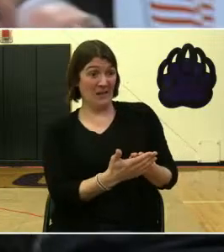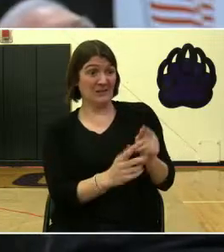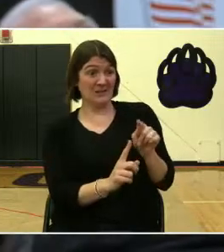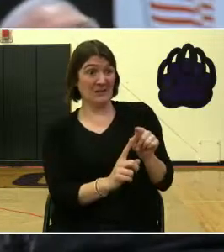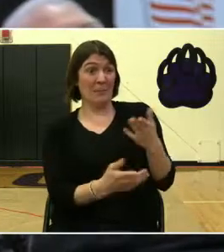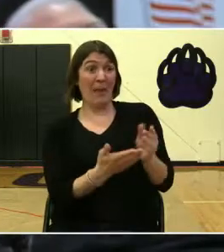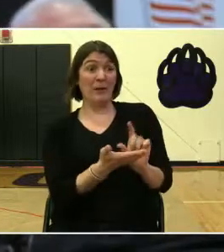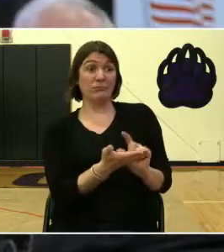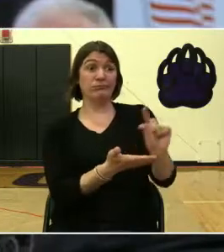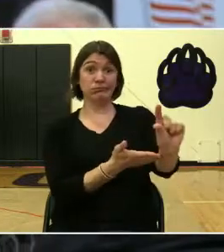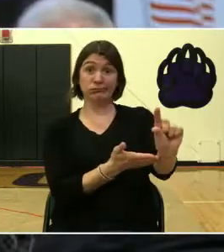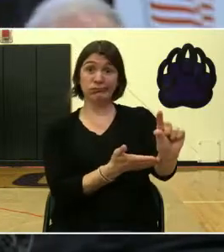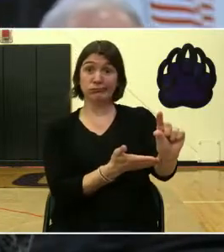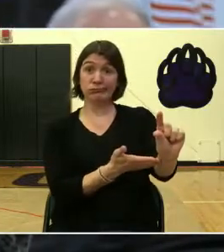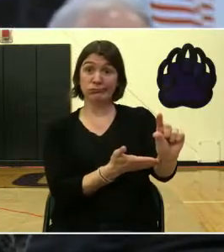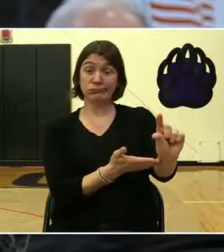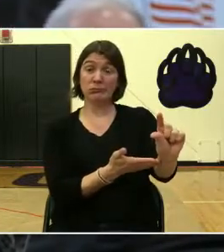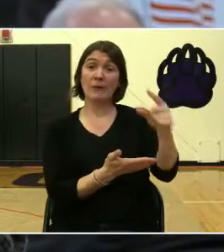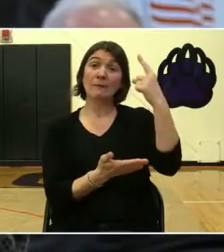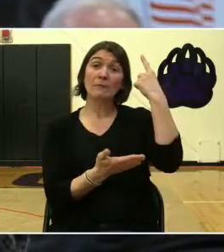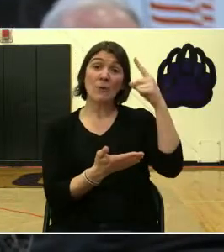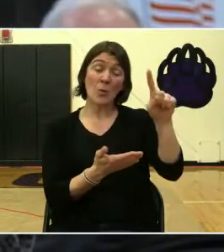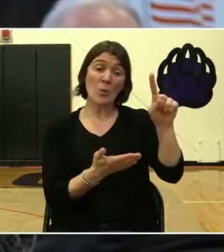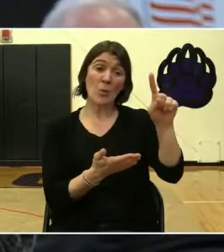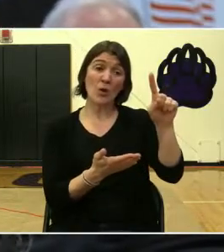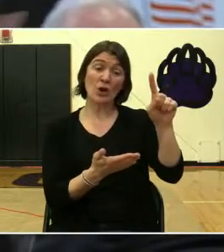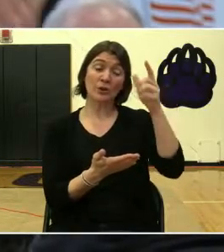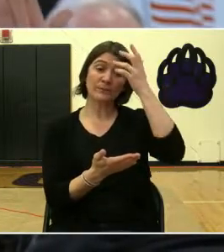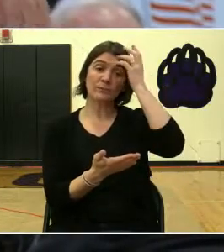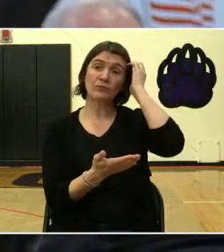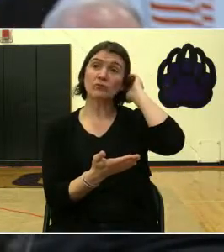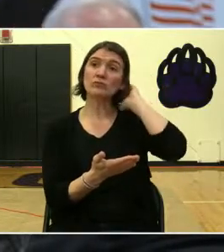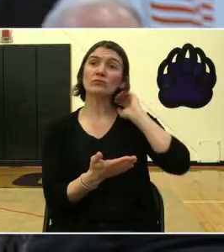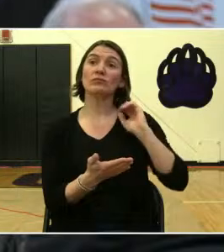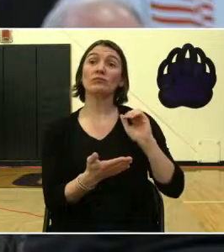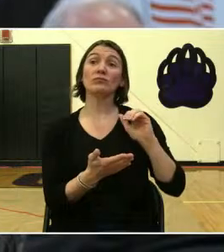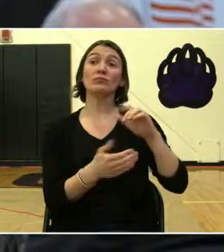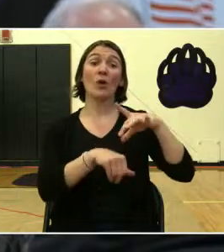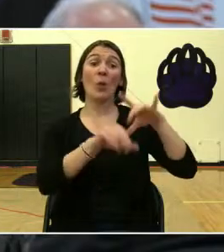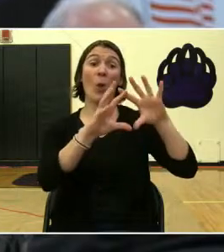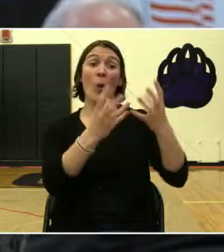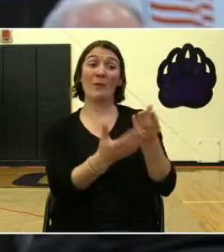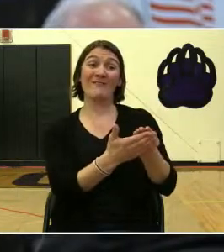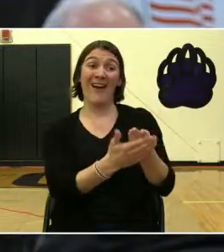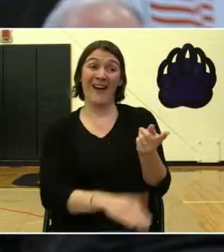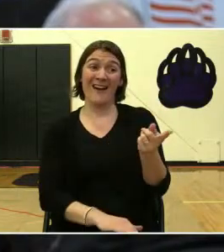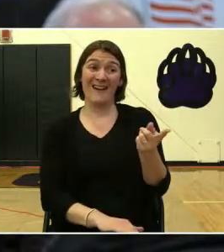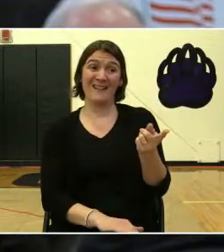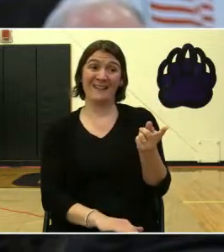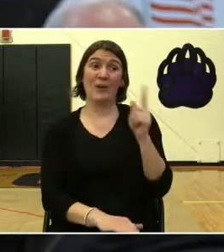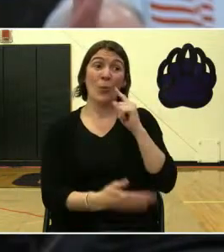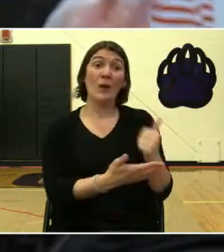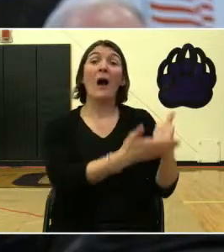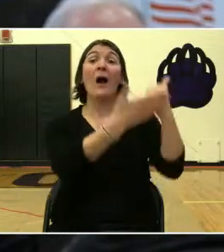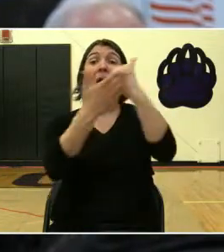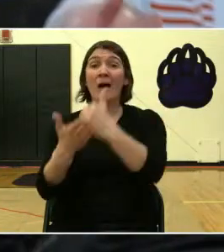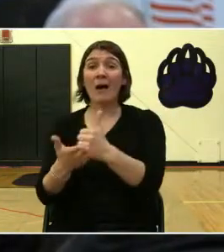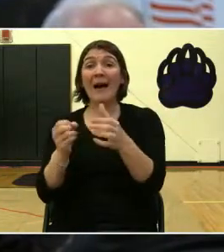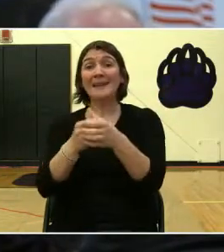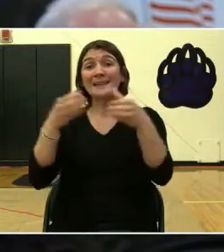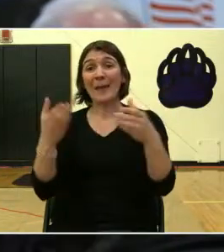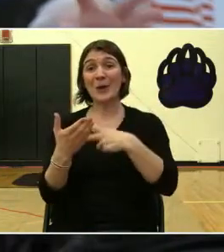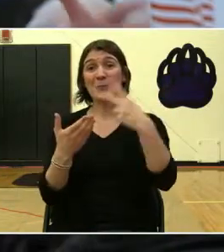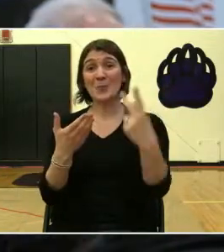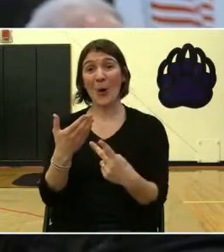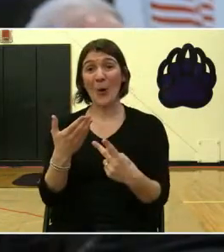we might allocate to the um climate change fund can also be used to expand